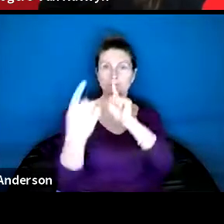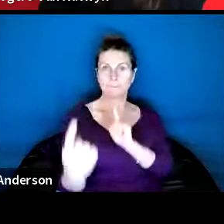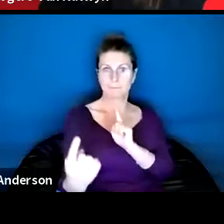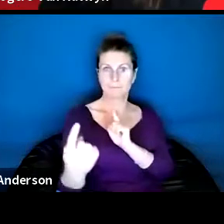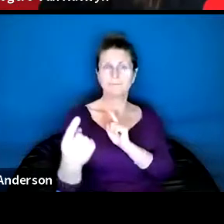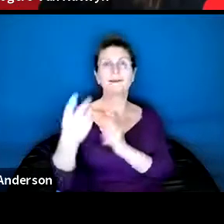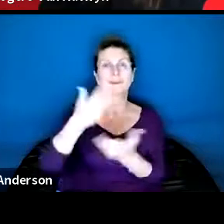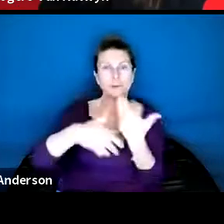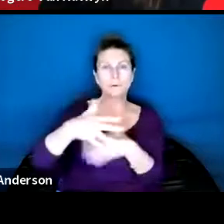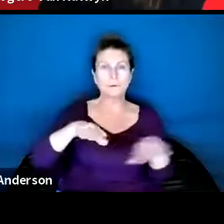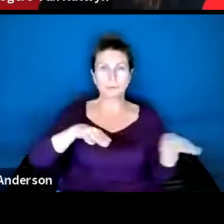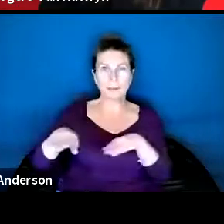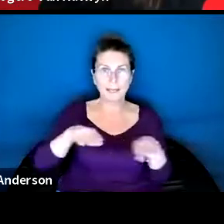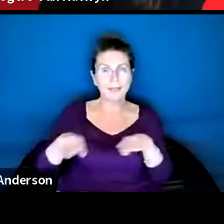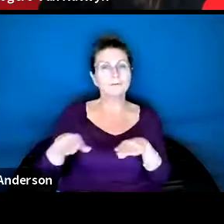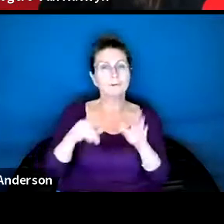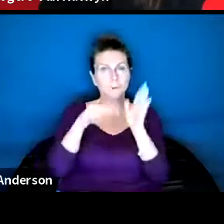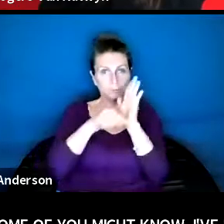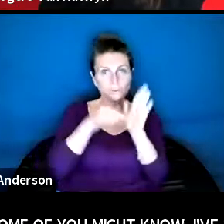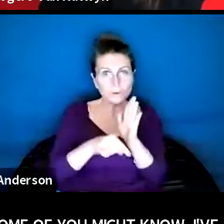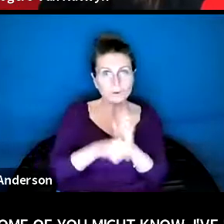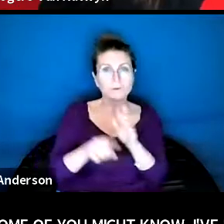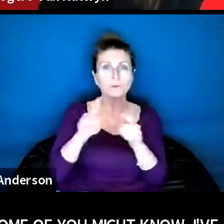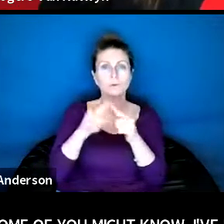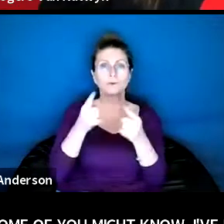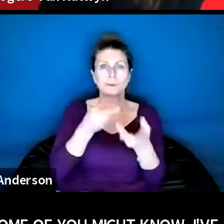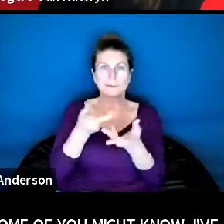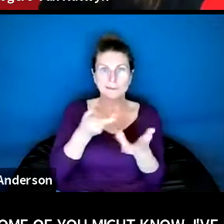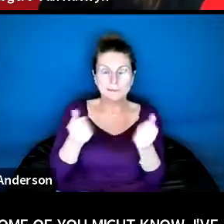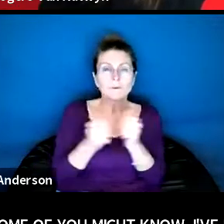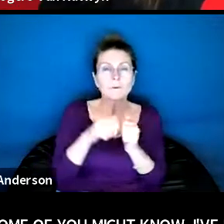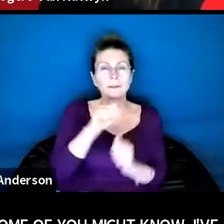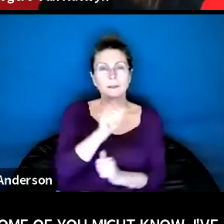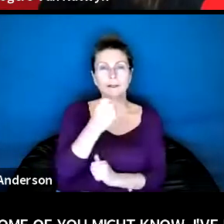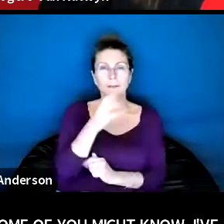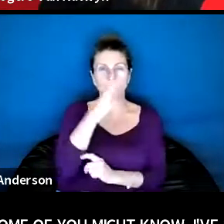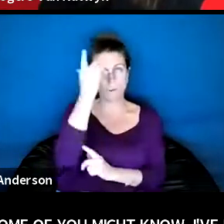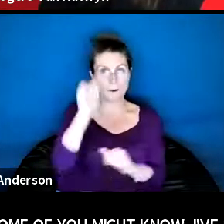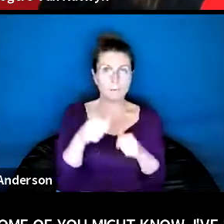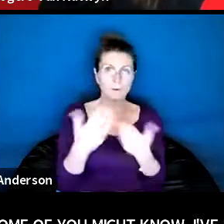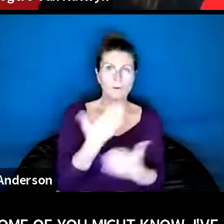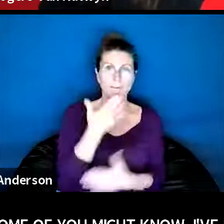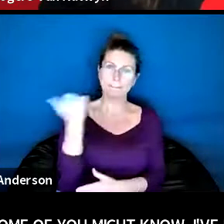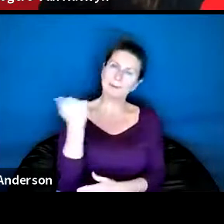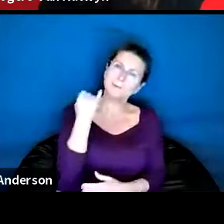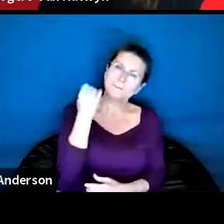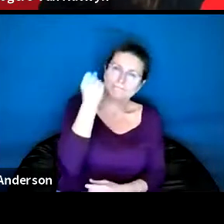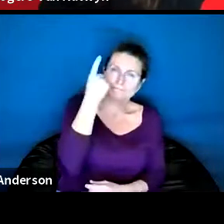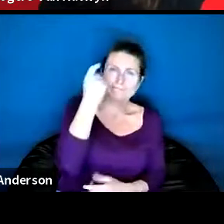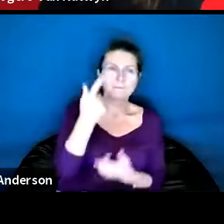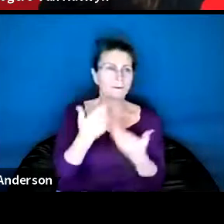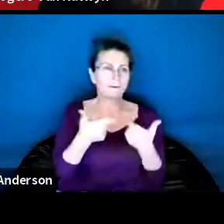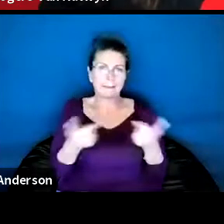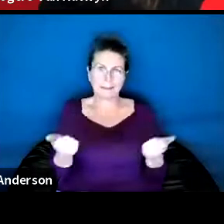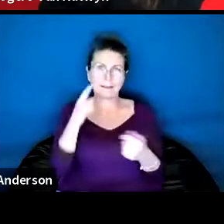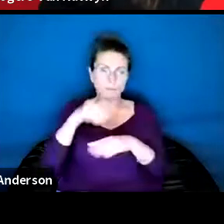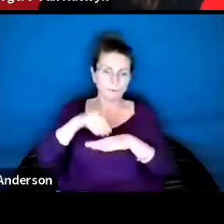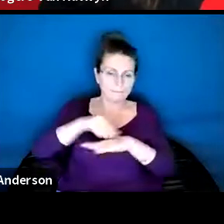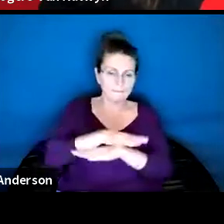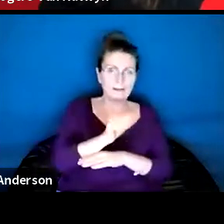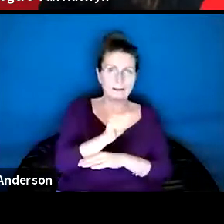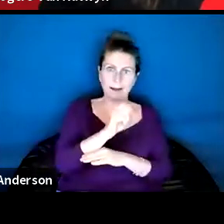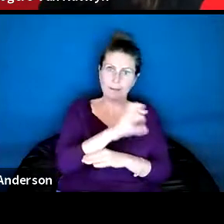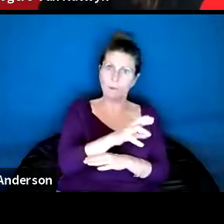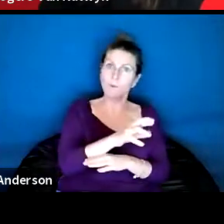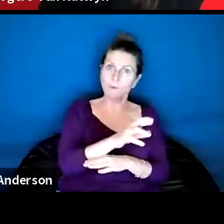as a key to address AMR, because it provides a much better understanding around the factors that influence antimicrobial use